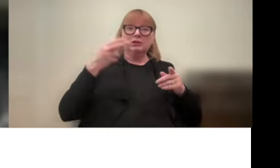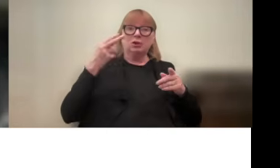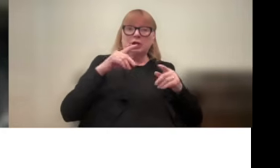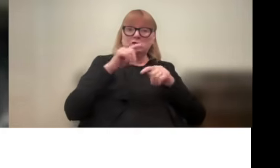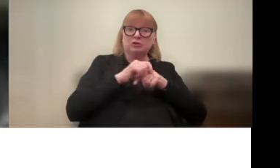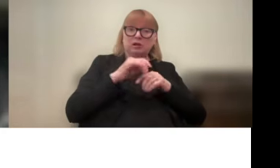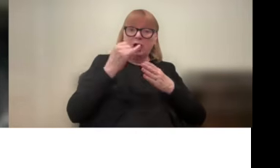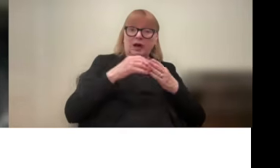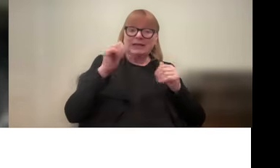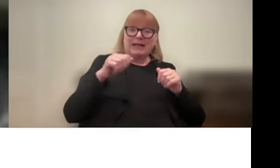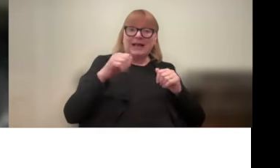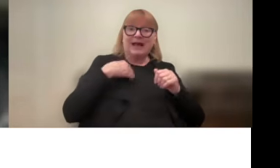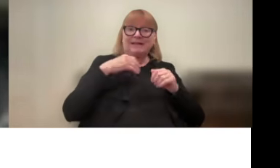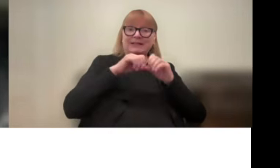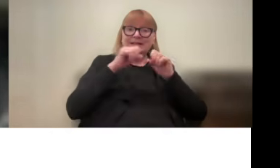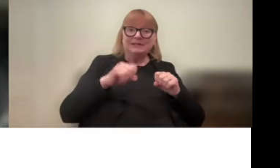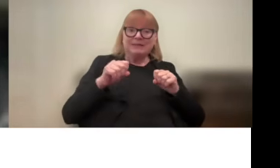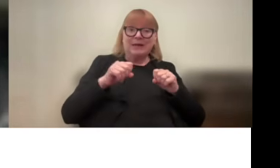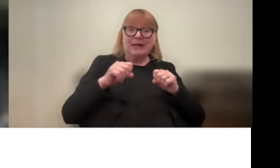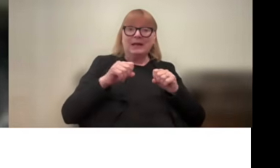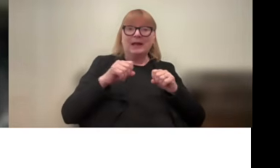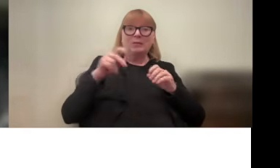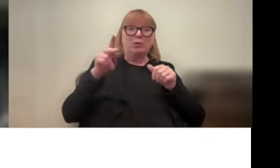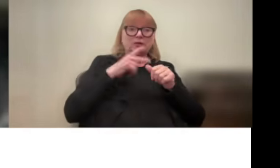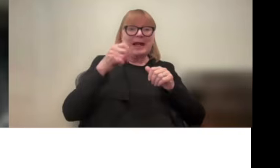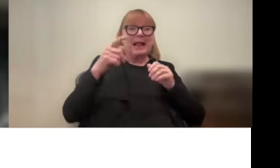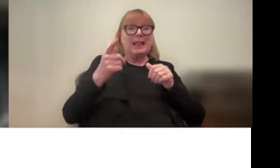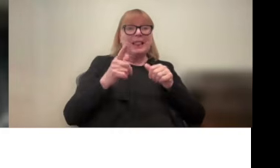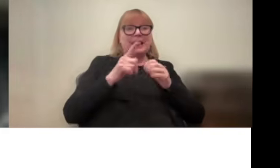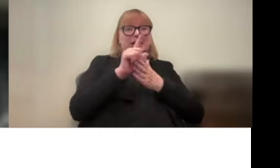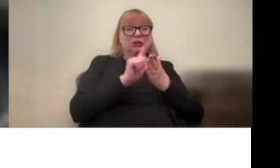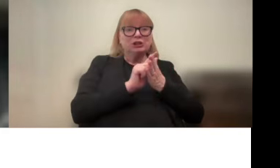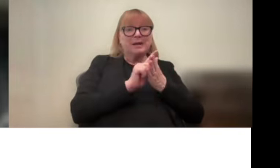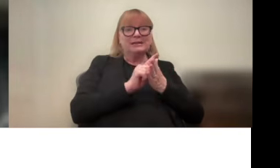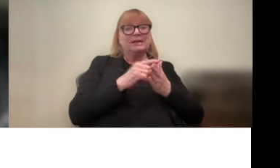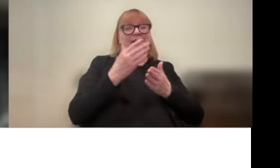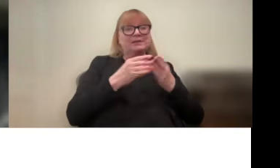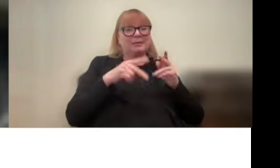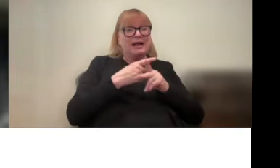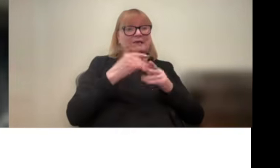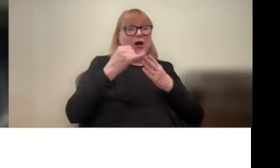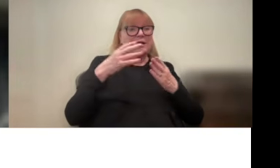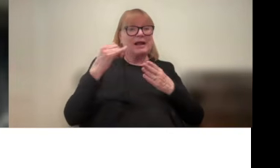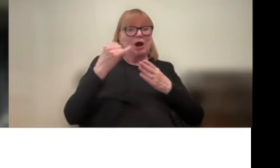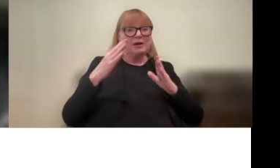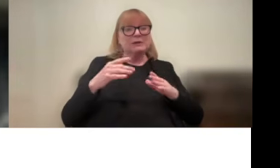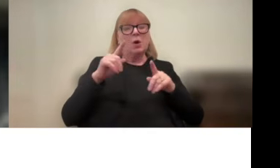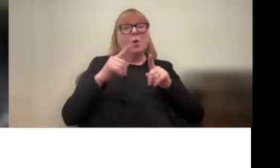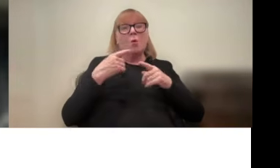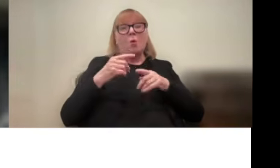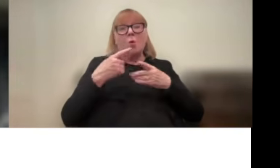art canons have systematically prioritized and legitimized certain types of art and artists while